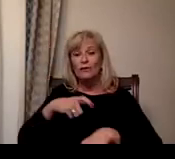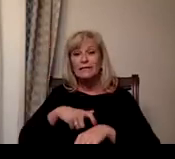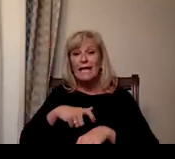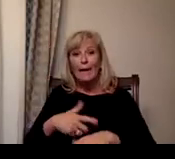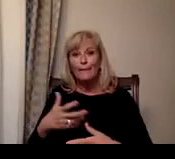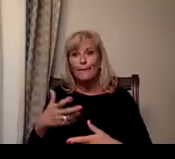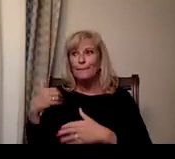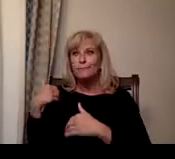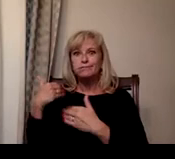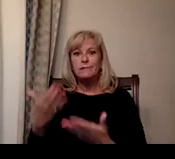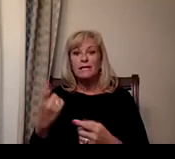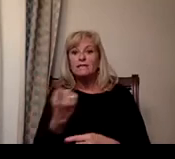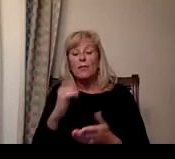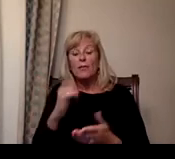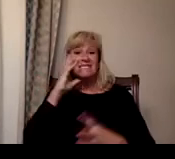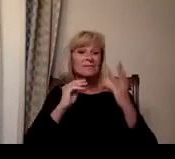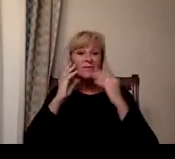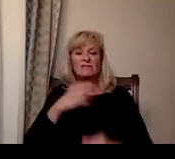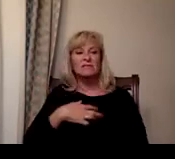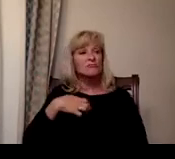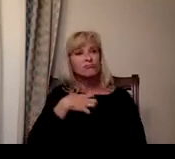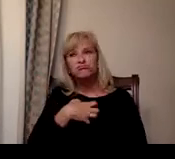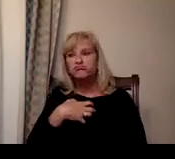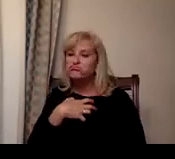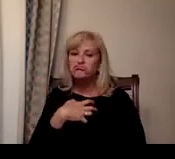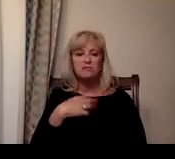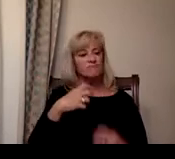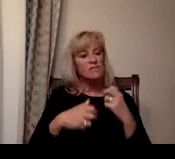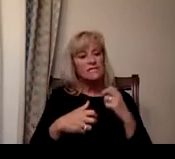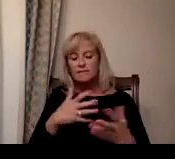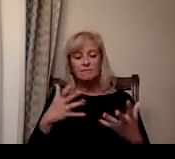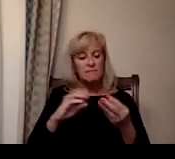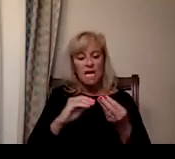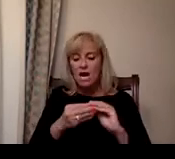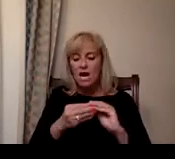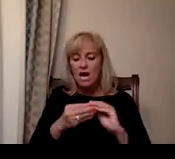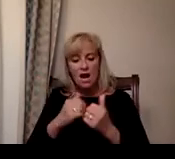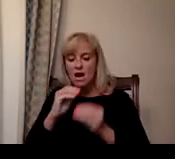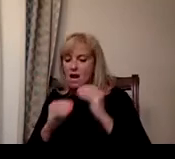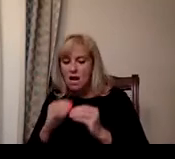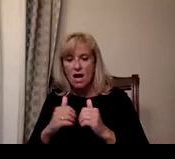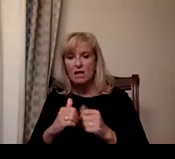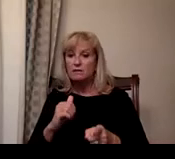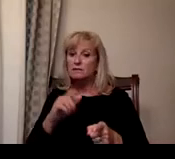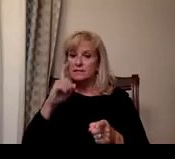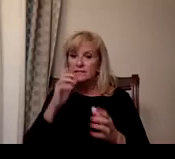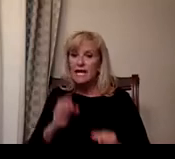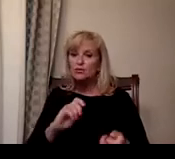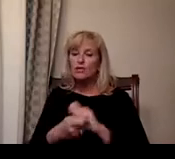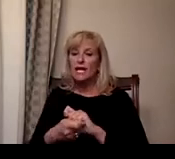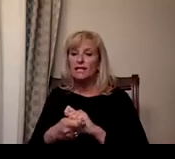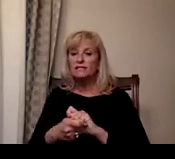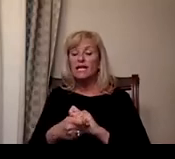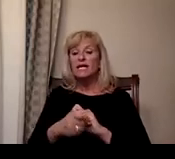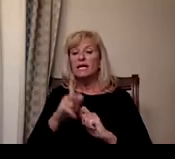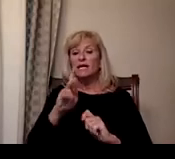come from someone who experienced an aggravation or experienced something with it and decided to make a change. Now, Kevin,